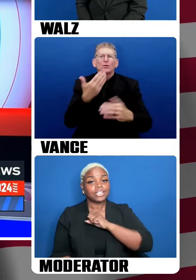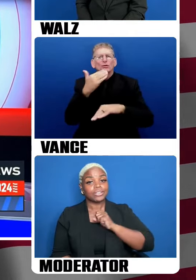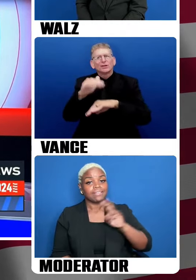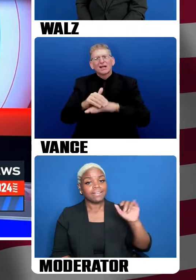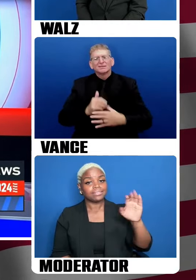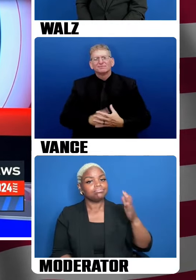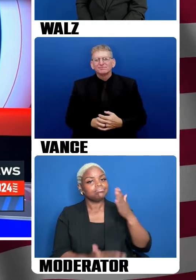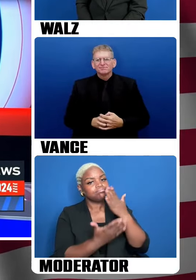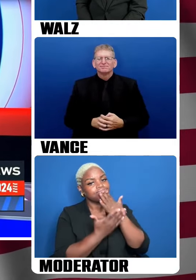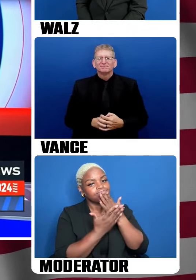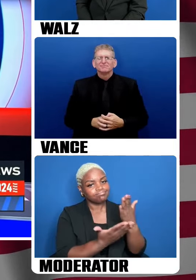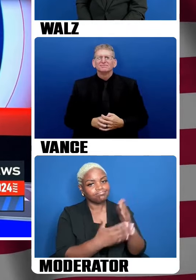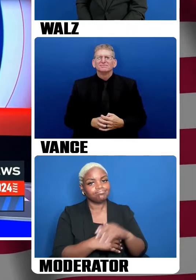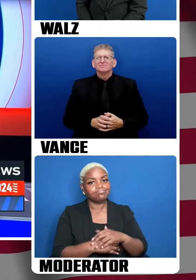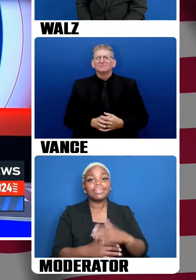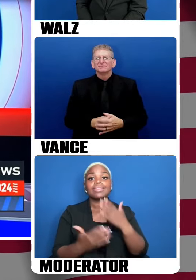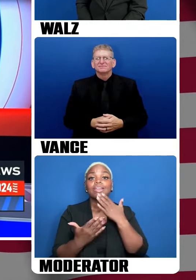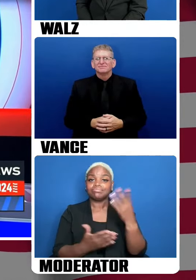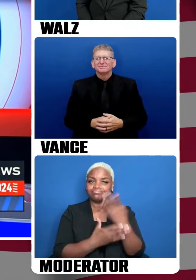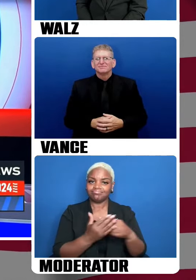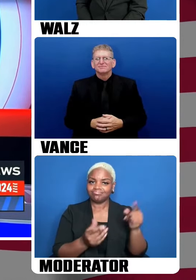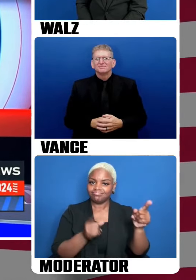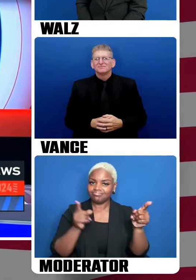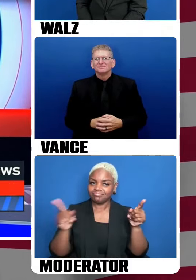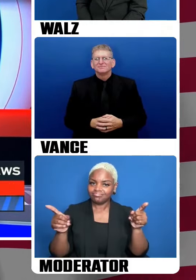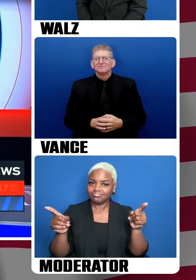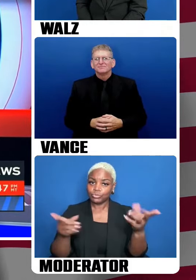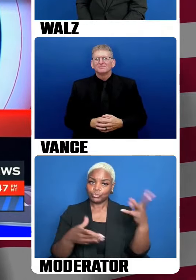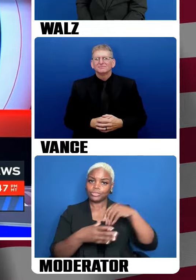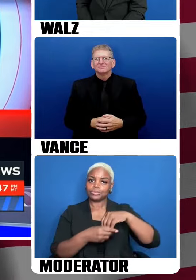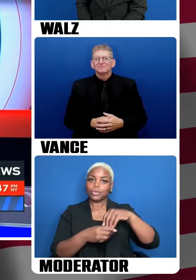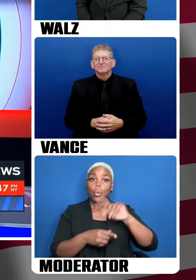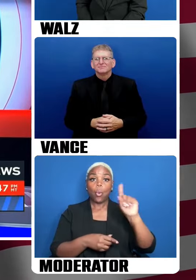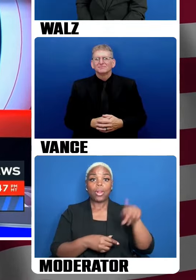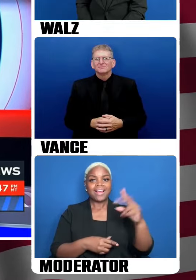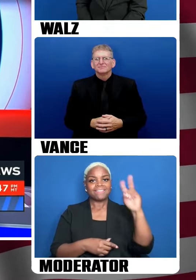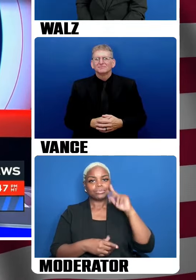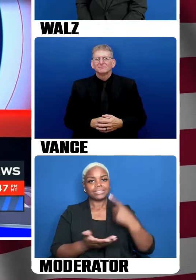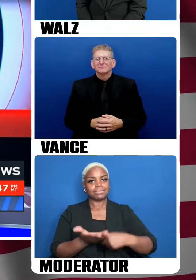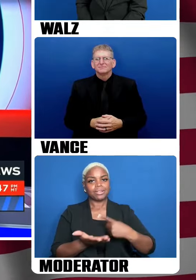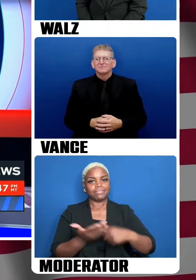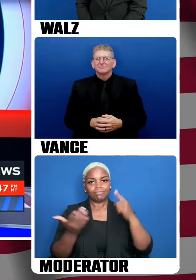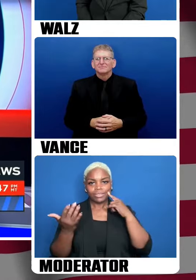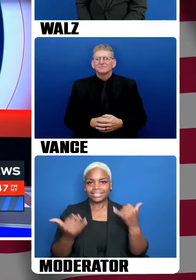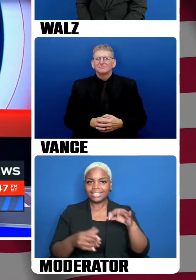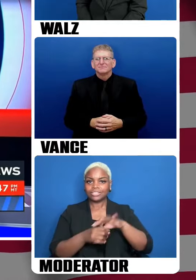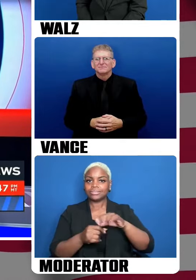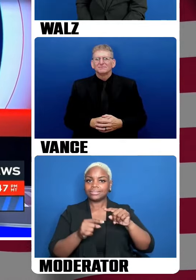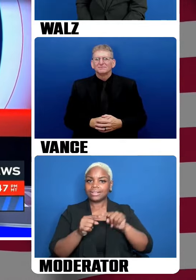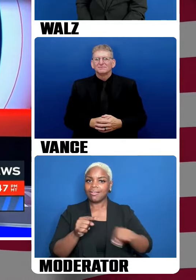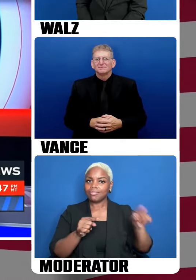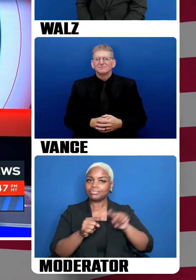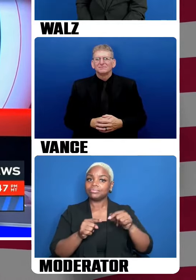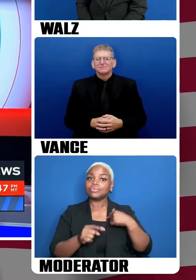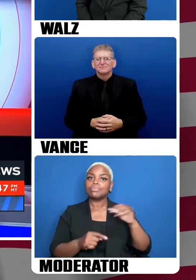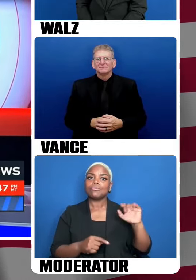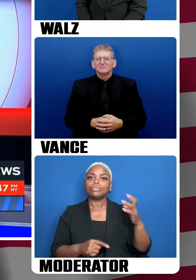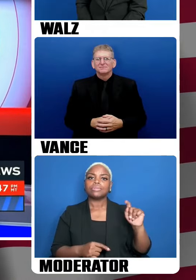in the only vice presidential debate of this election cycle. I'm Margaret Brennan. And I'm Nora O'Donnell. And a reminder, there are